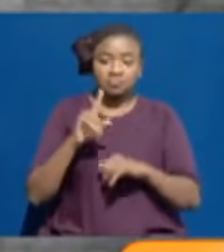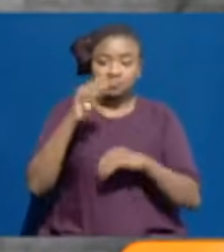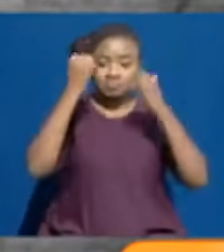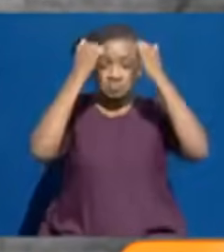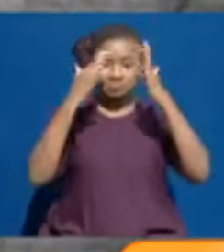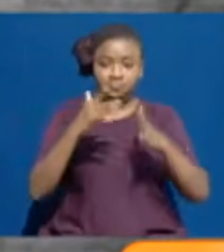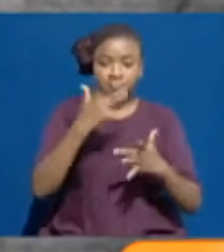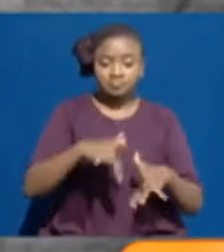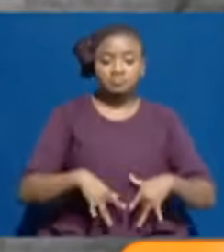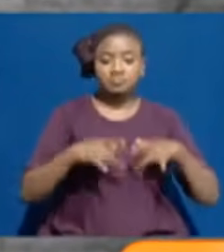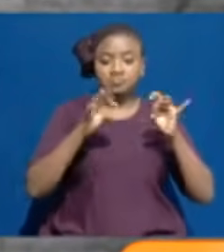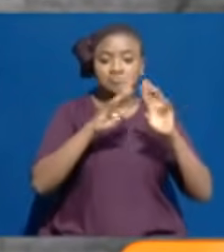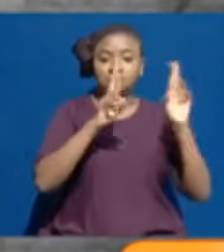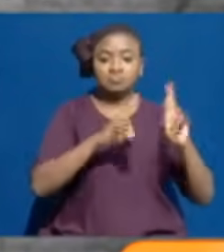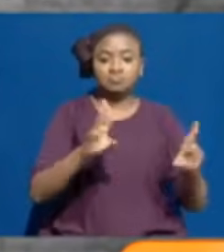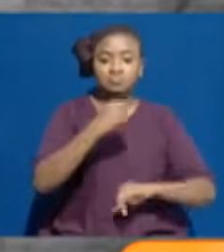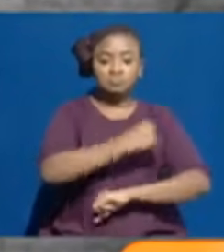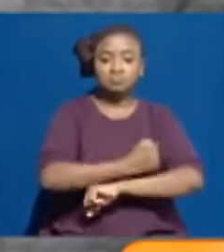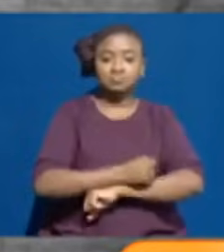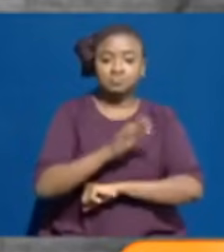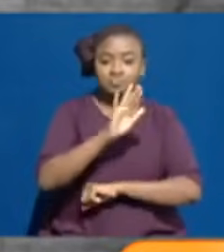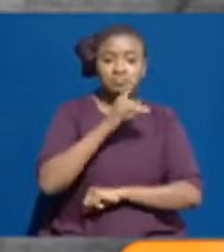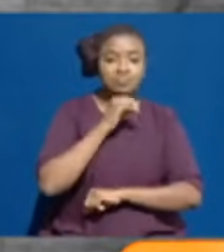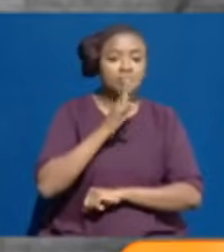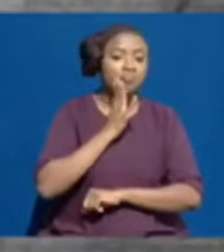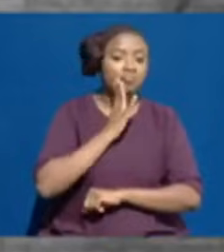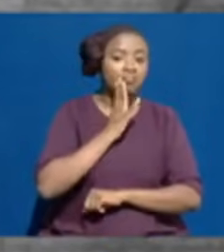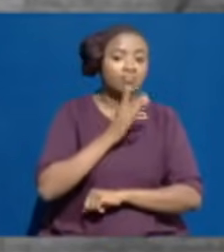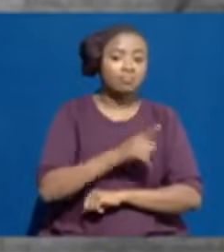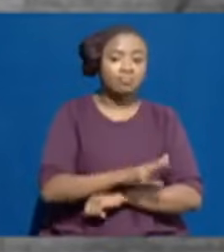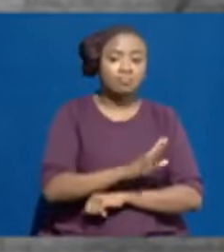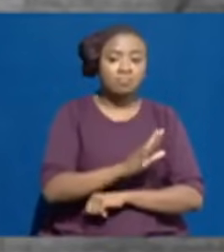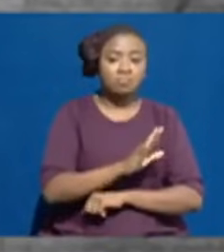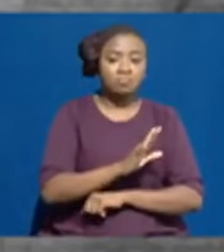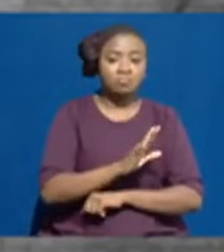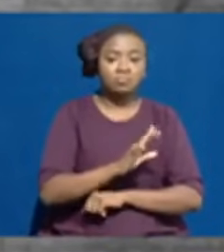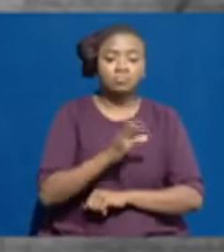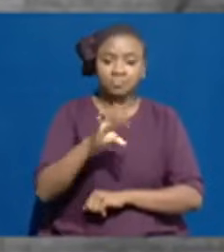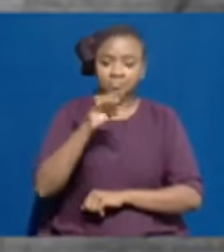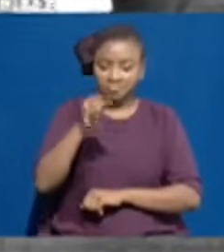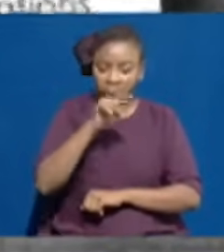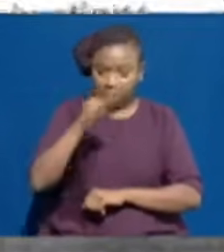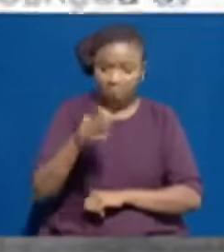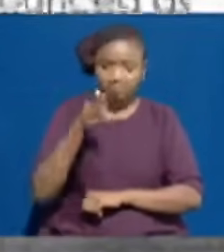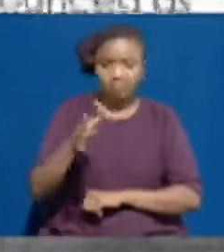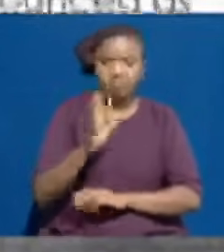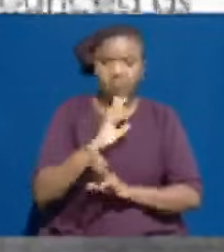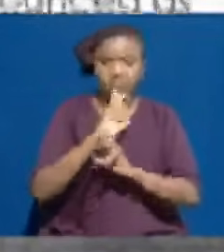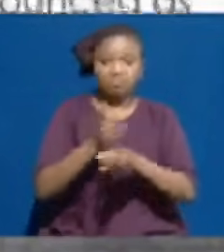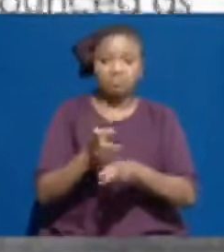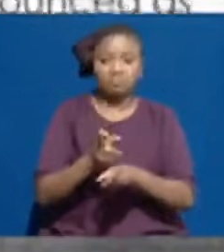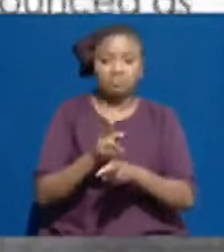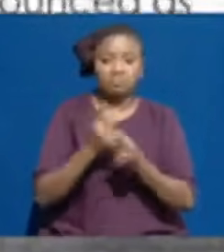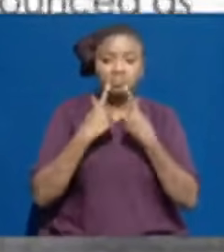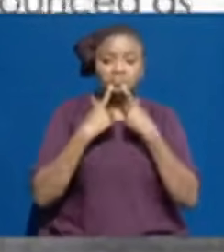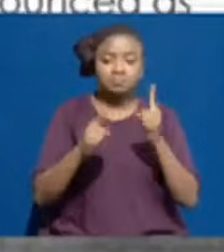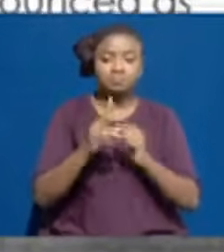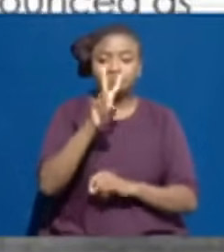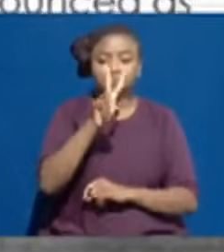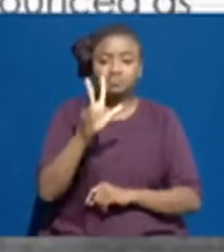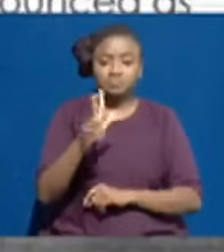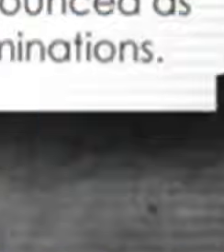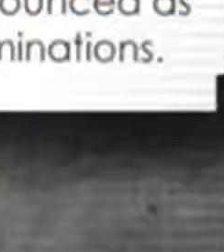the Kitengela International School, through his parent Teddy Mutiso, found fault in the examination results that were released on the 23rd